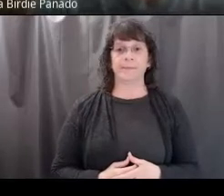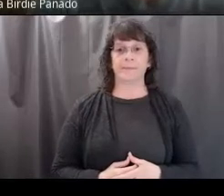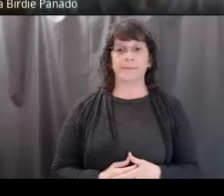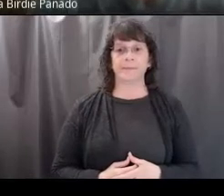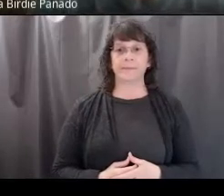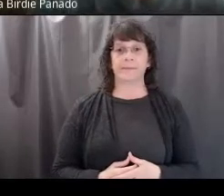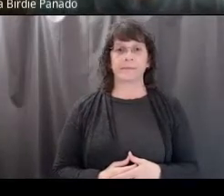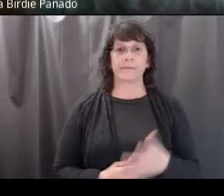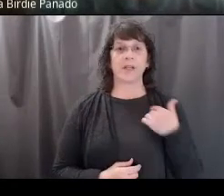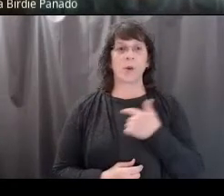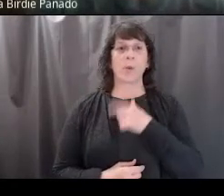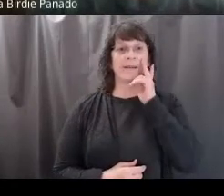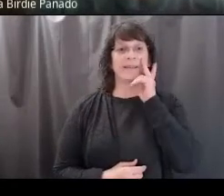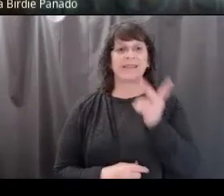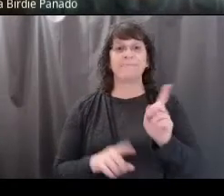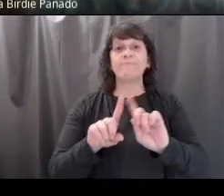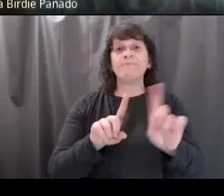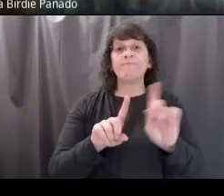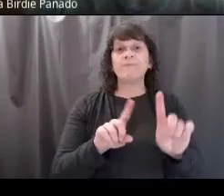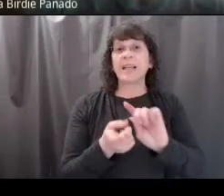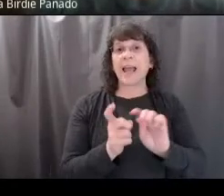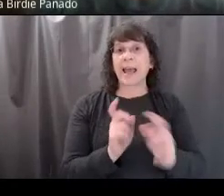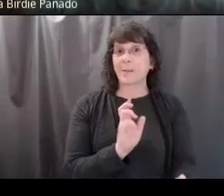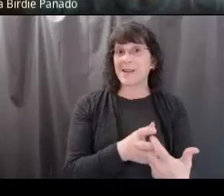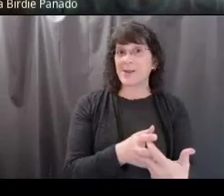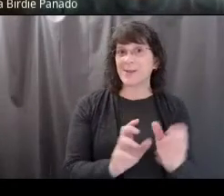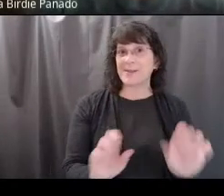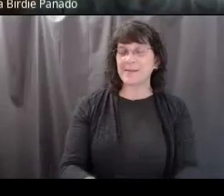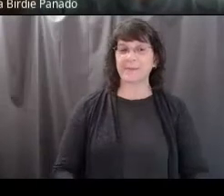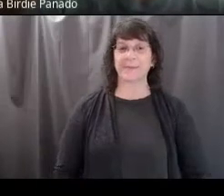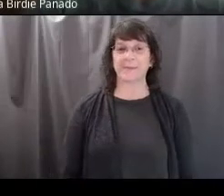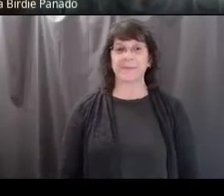so that we can see different adaptations.